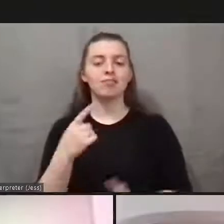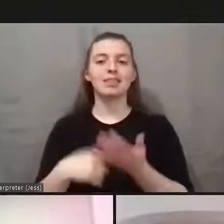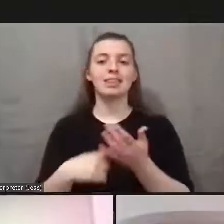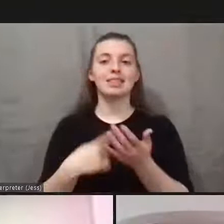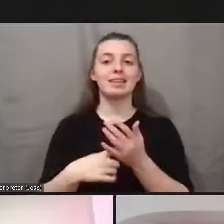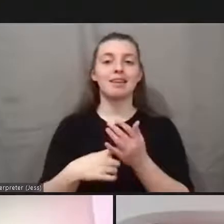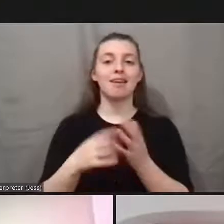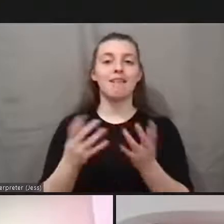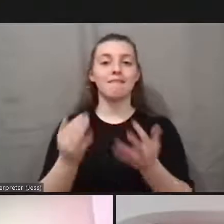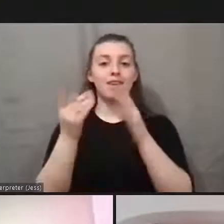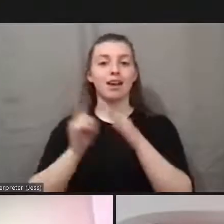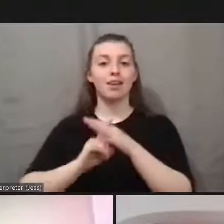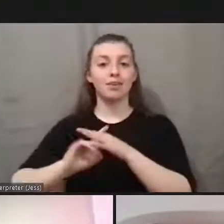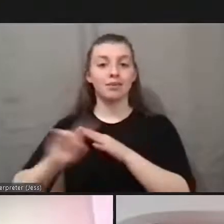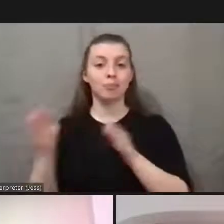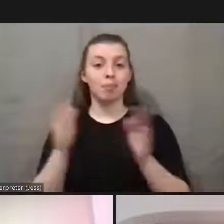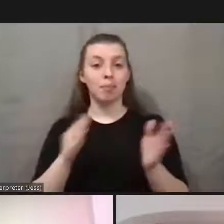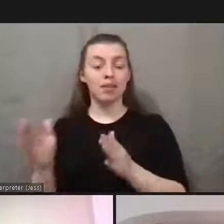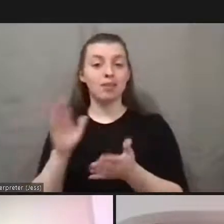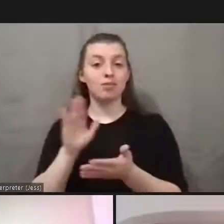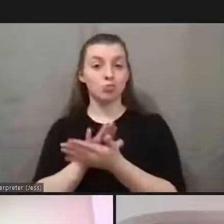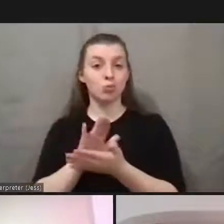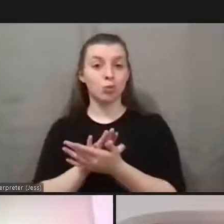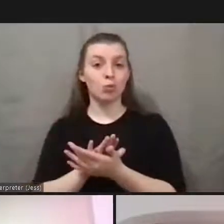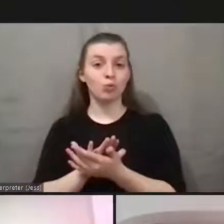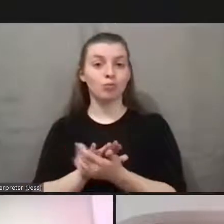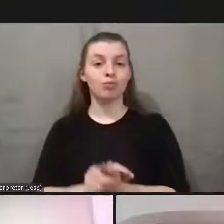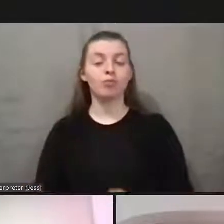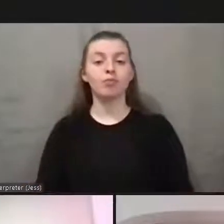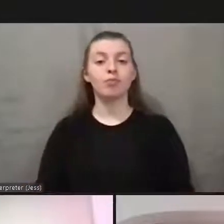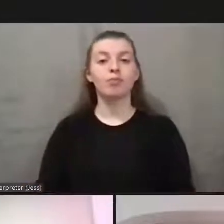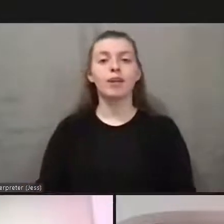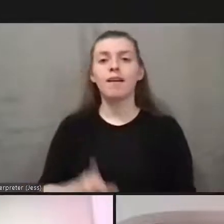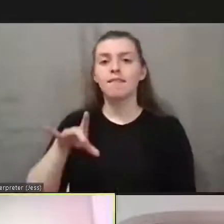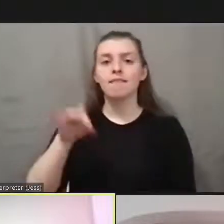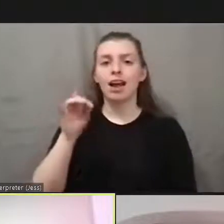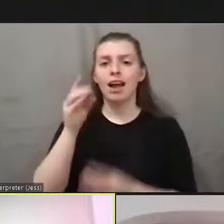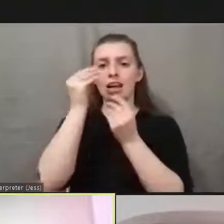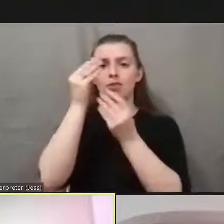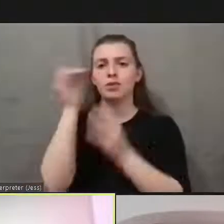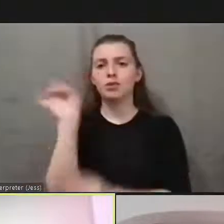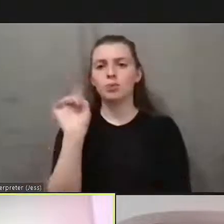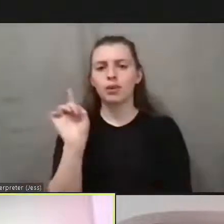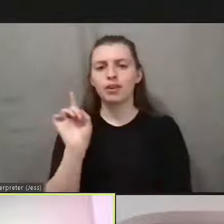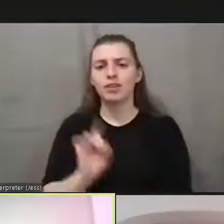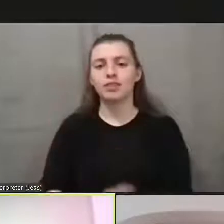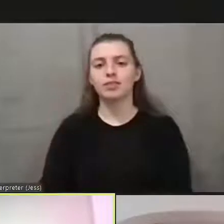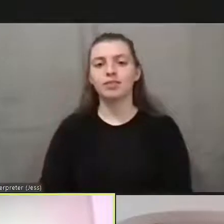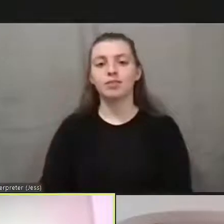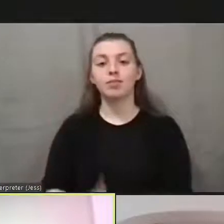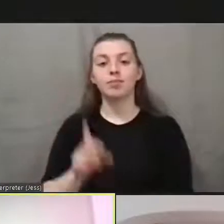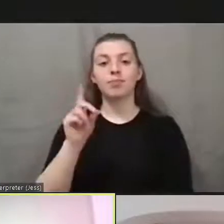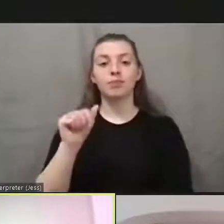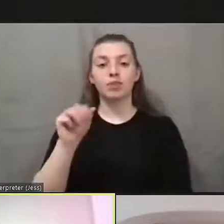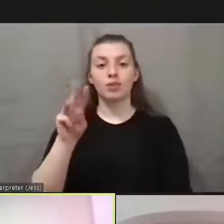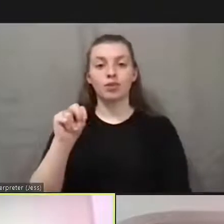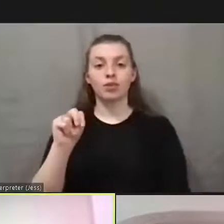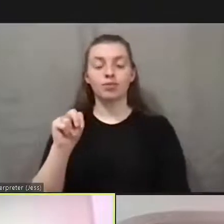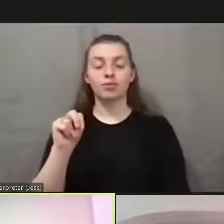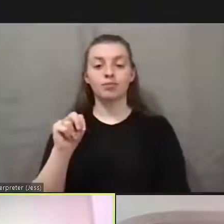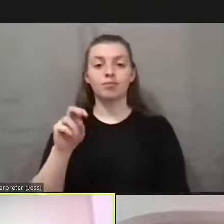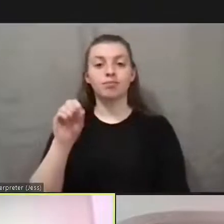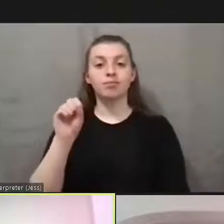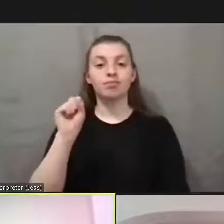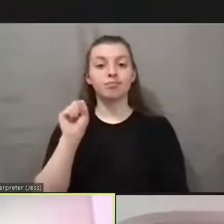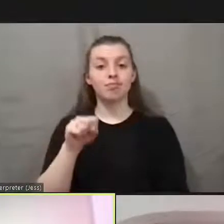schools. Where might one look up this information? Yeah, and it's kind of one of these pop-up things.